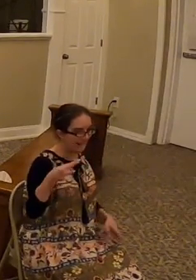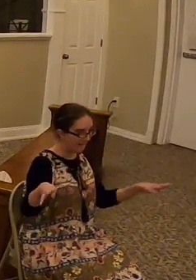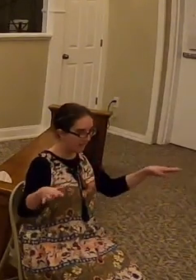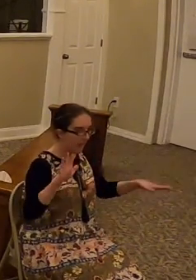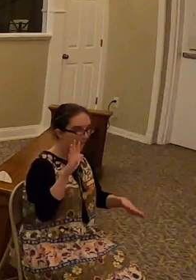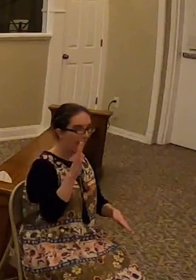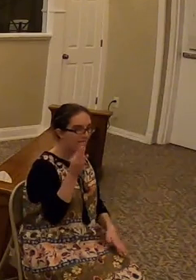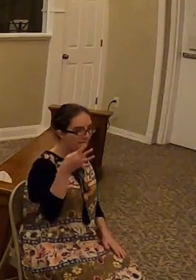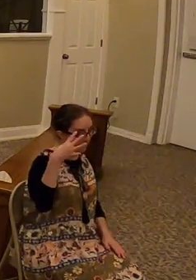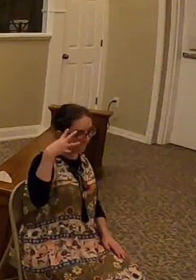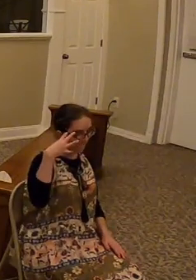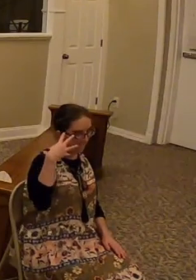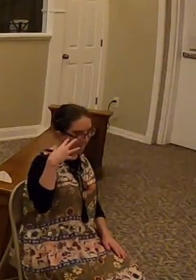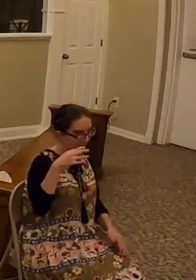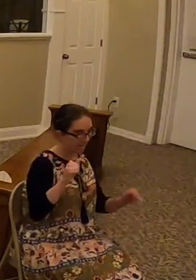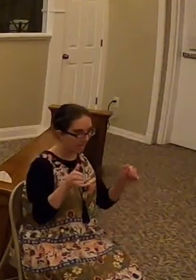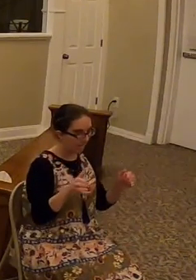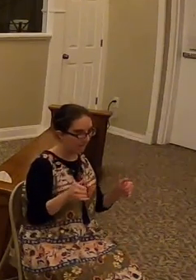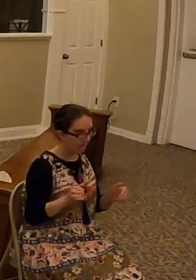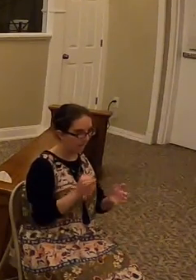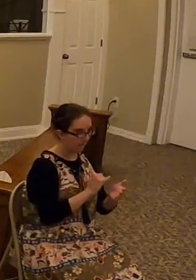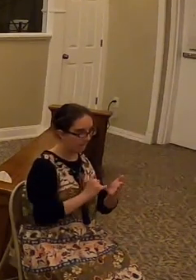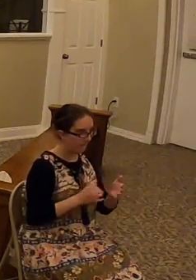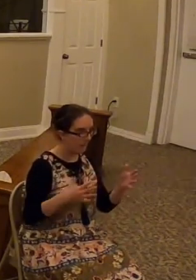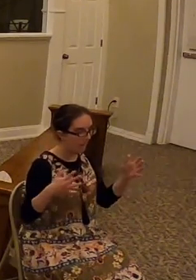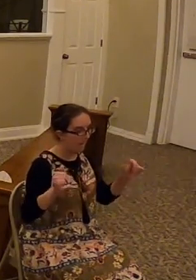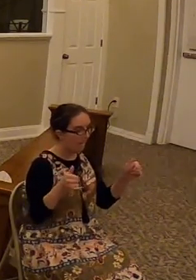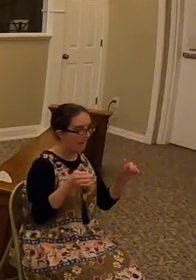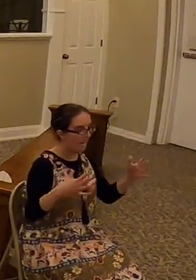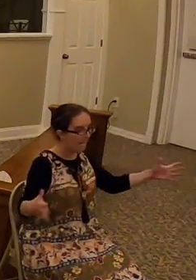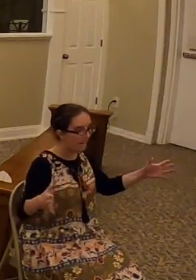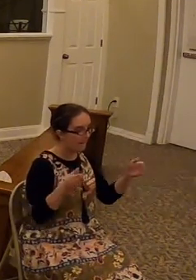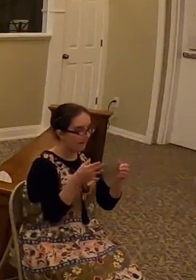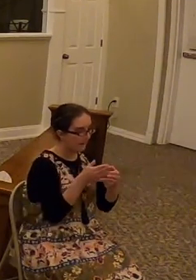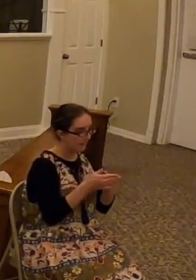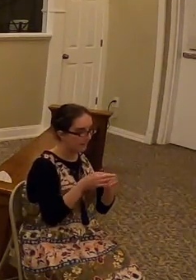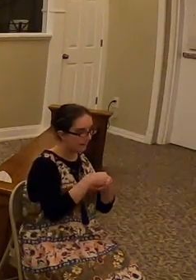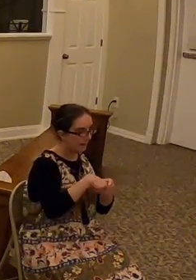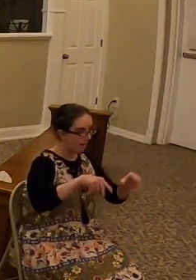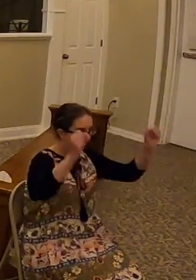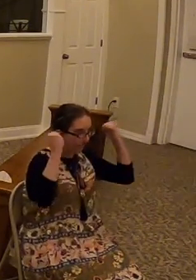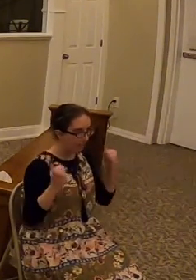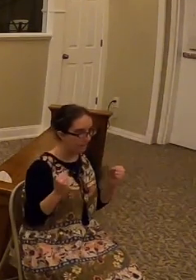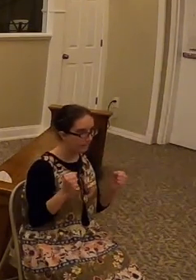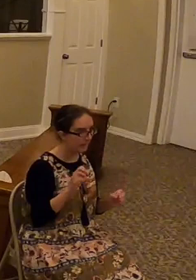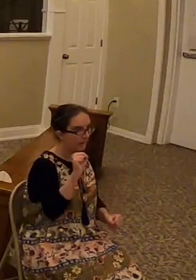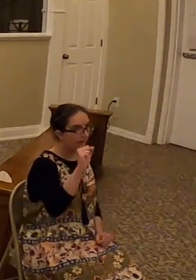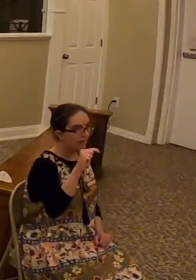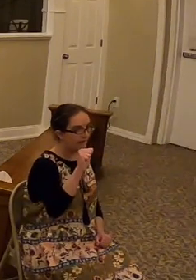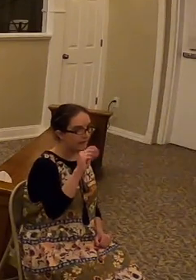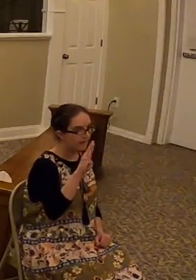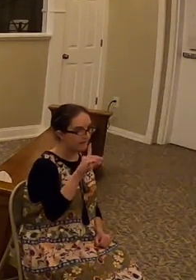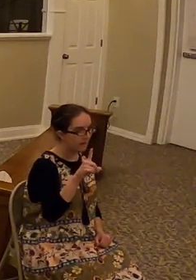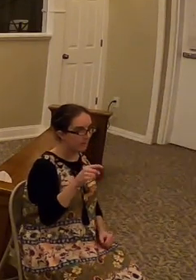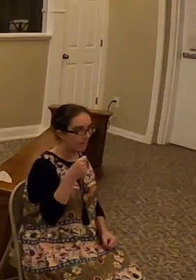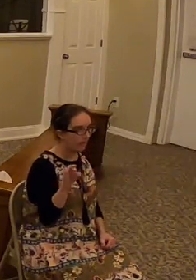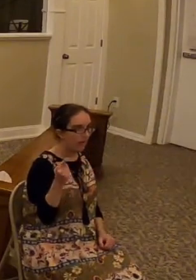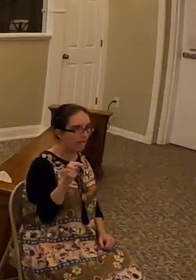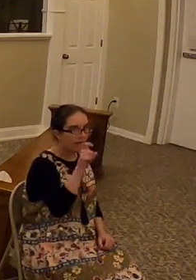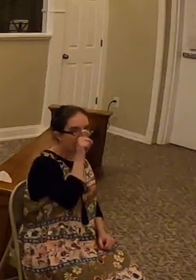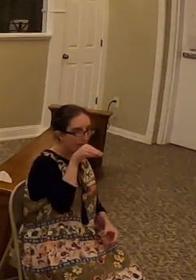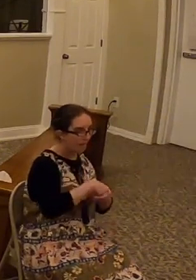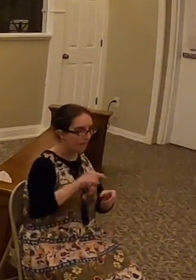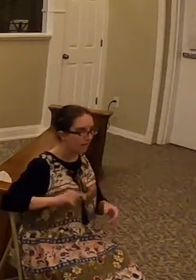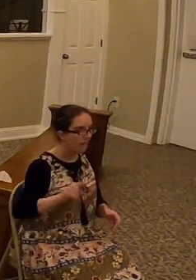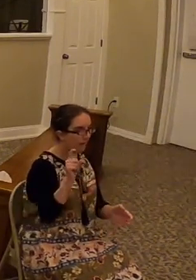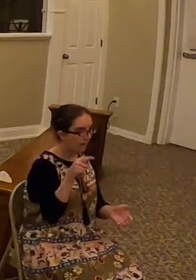and 5 tail feathers, which play a major role in the power and stability of the eagle in flight. Now, this